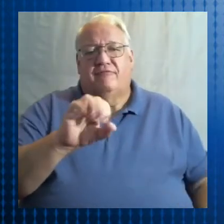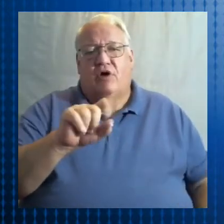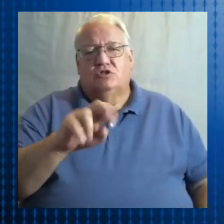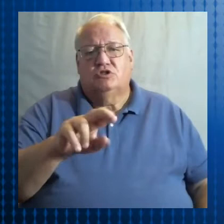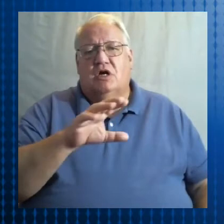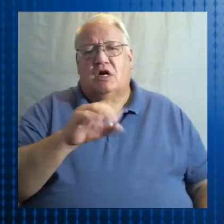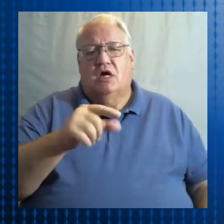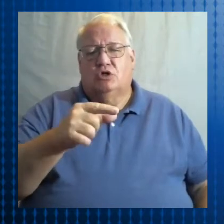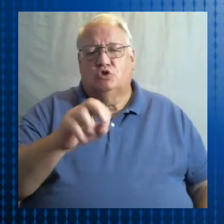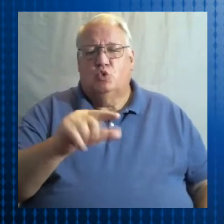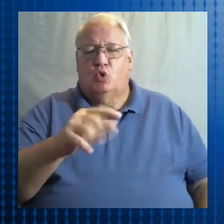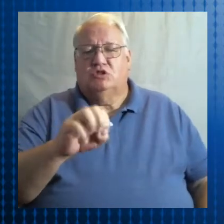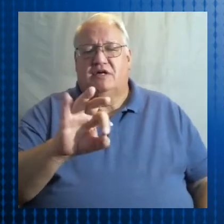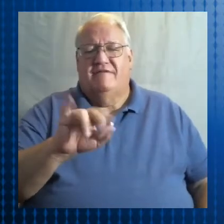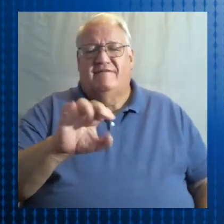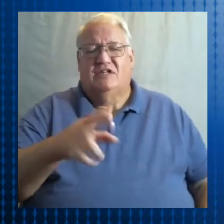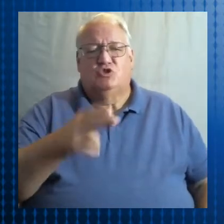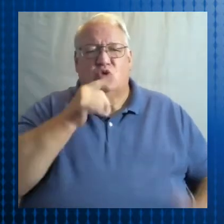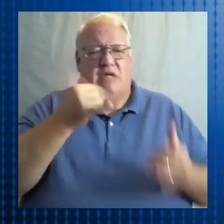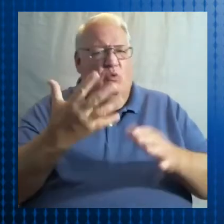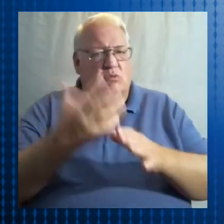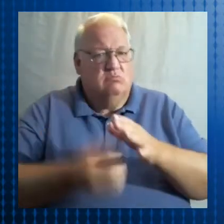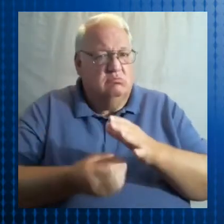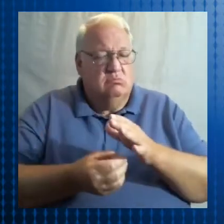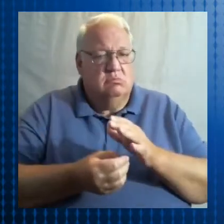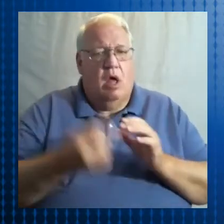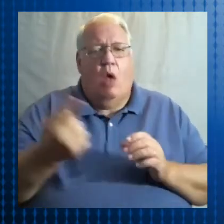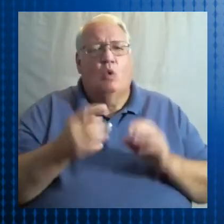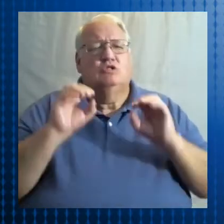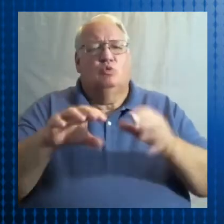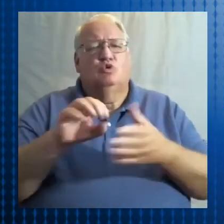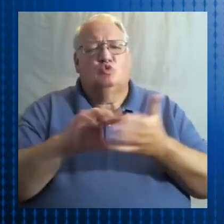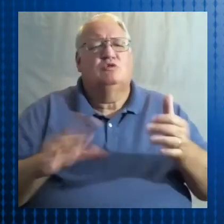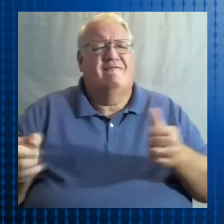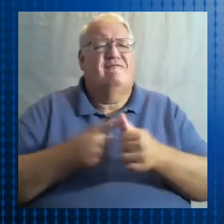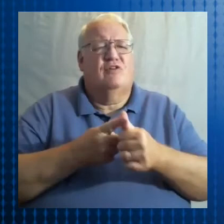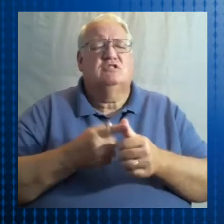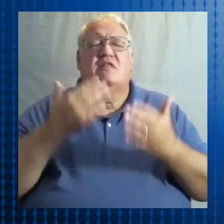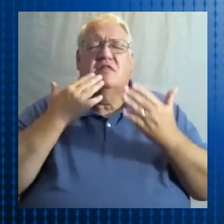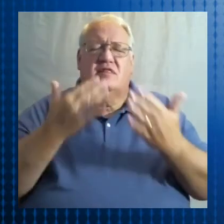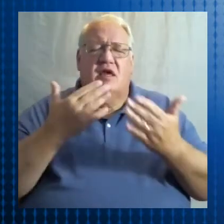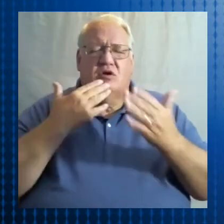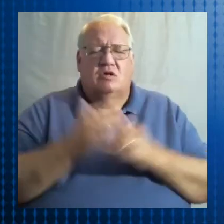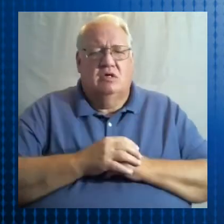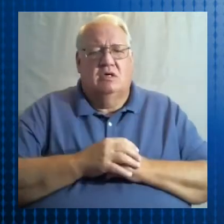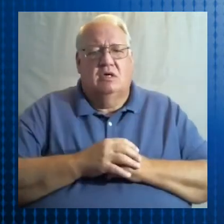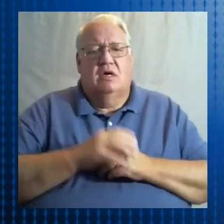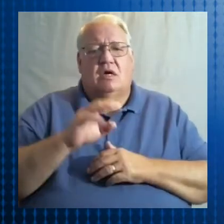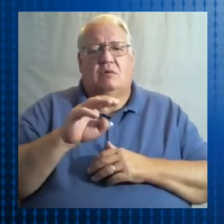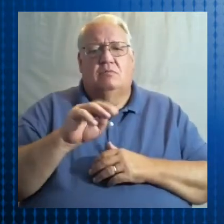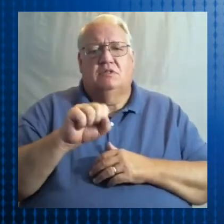George Finch, who always put the kids first. Thank you. A special shout out to Miss